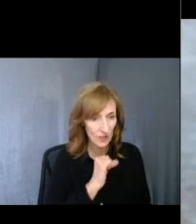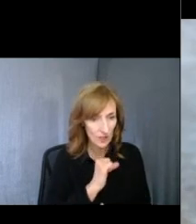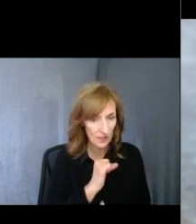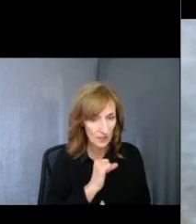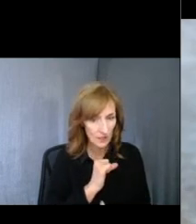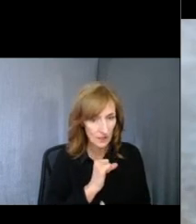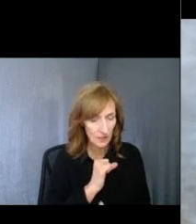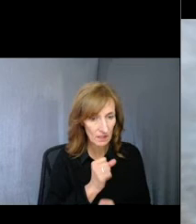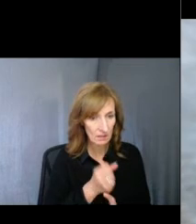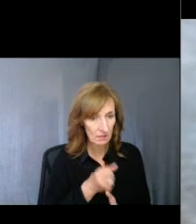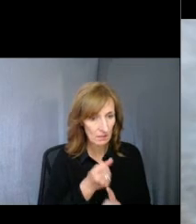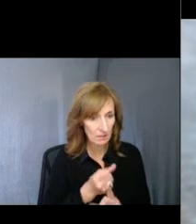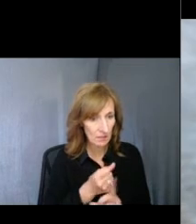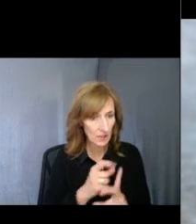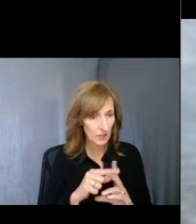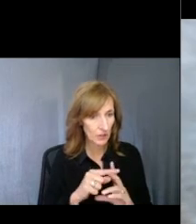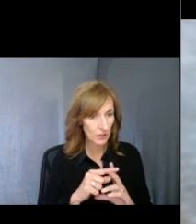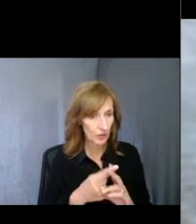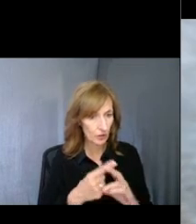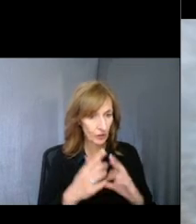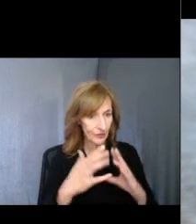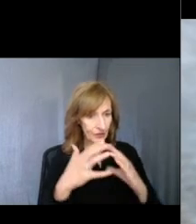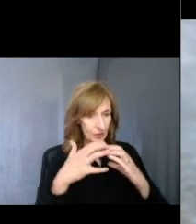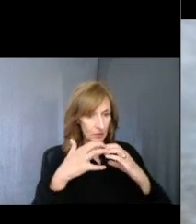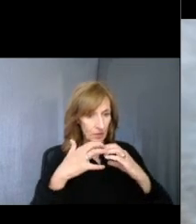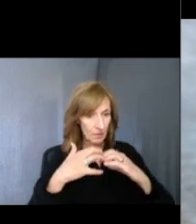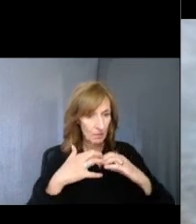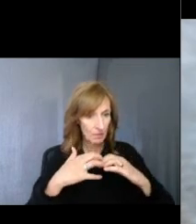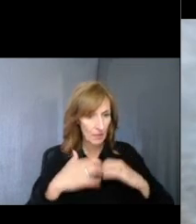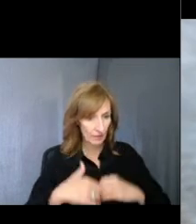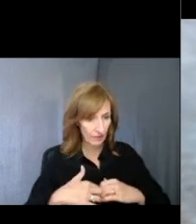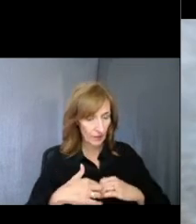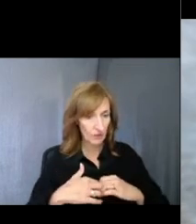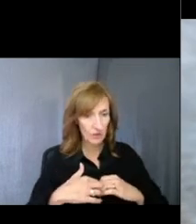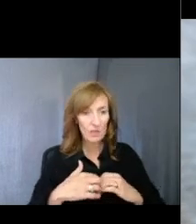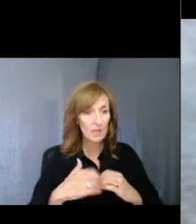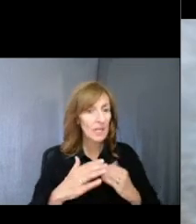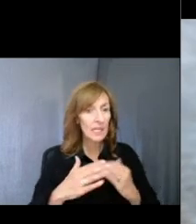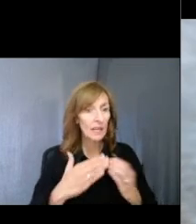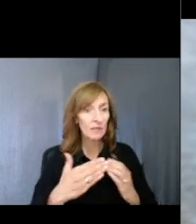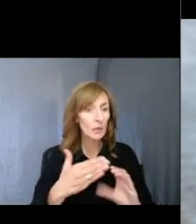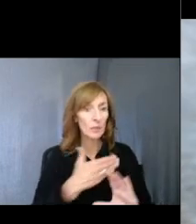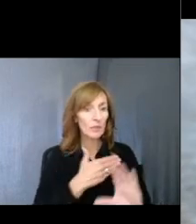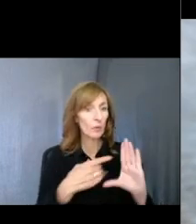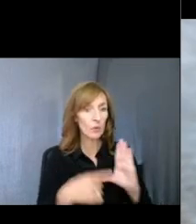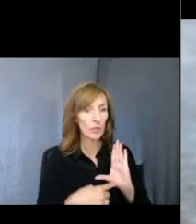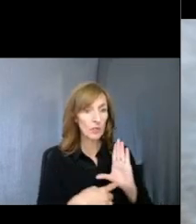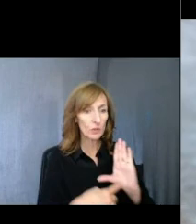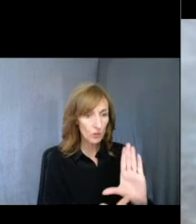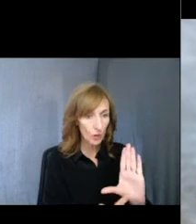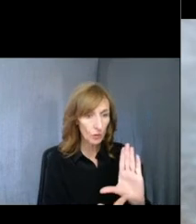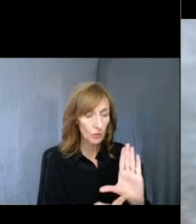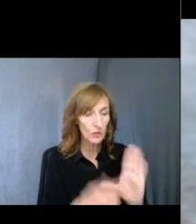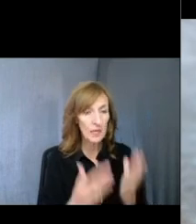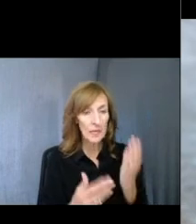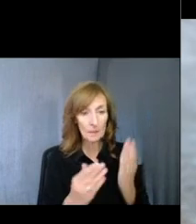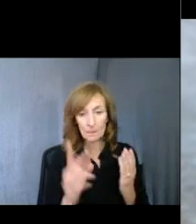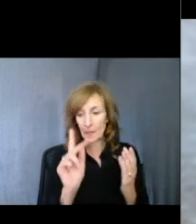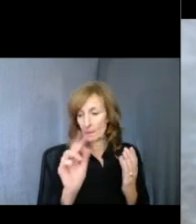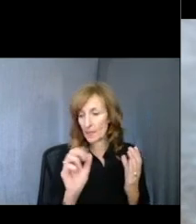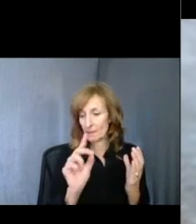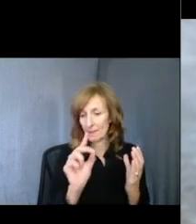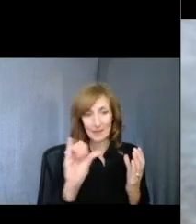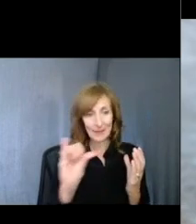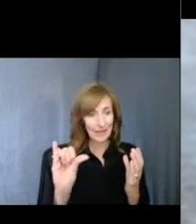even before you get clinical evidence of kidney disease. So there may be changes that are happening in the kidney in your older